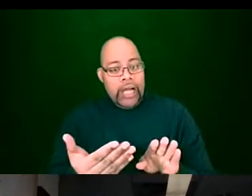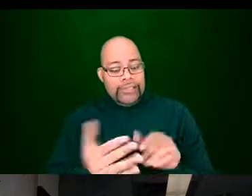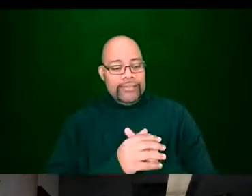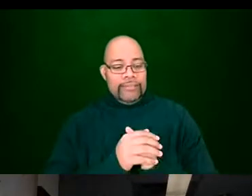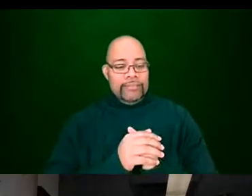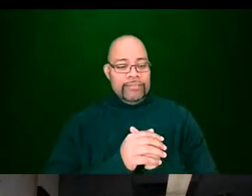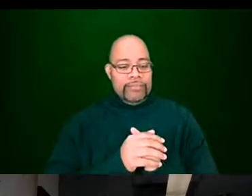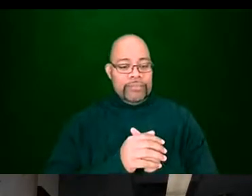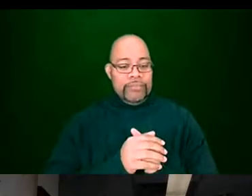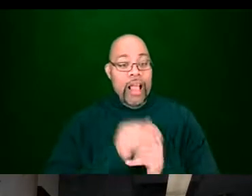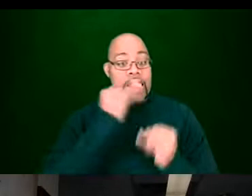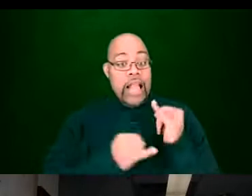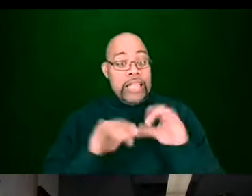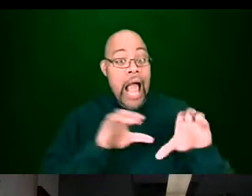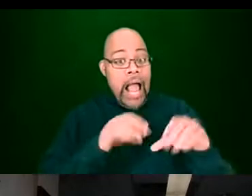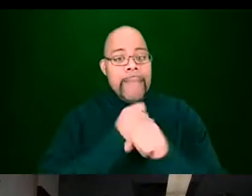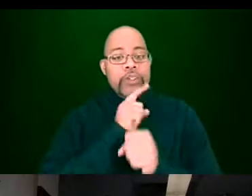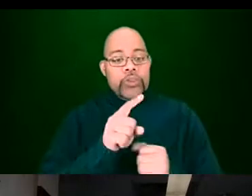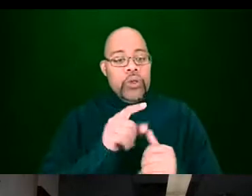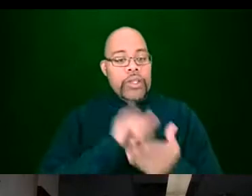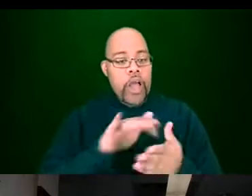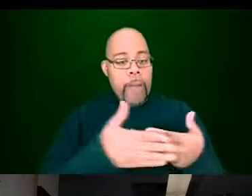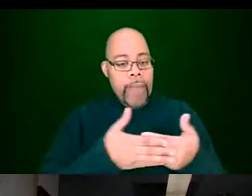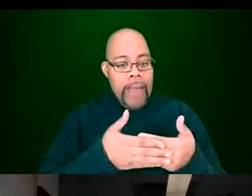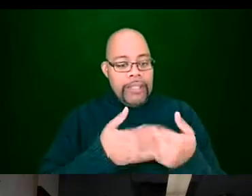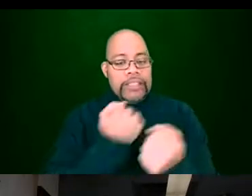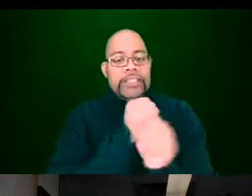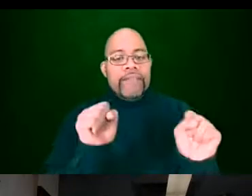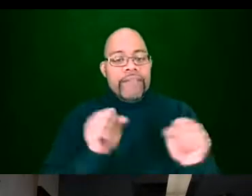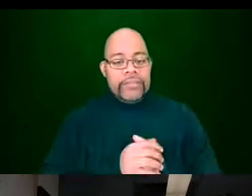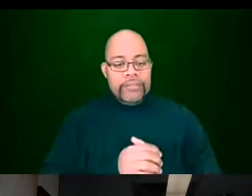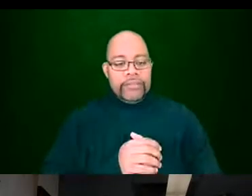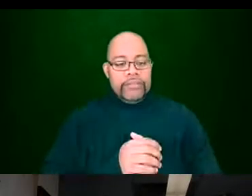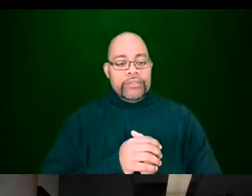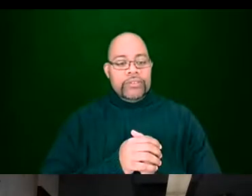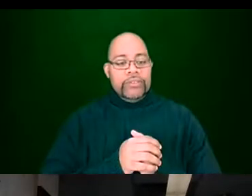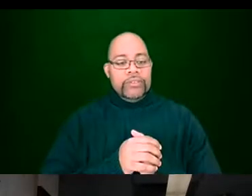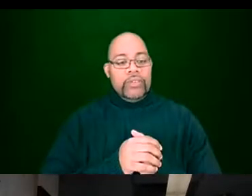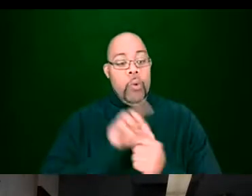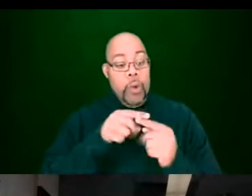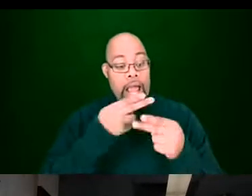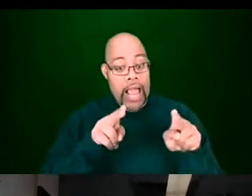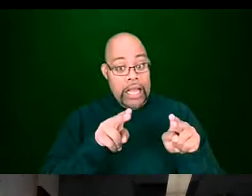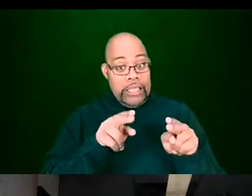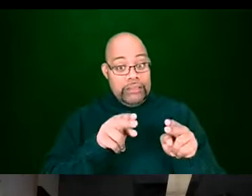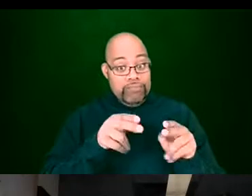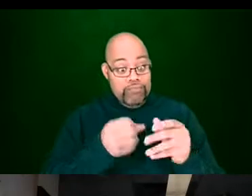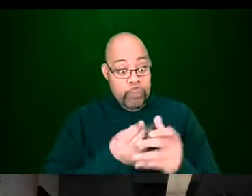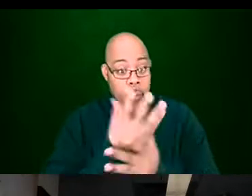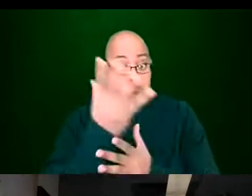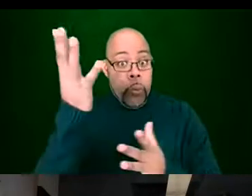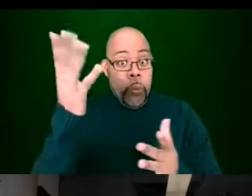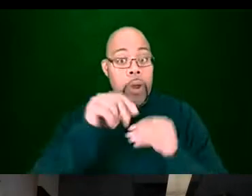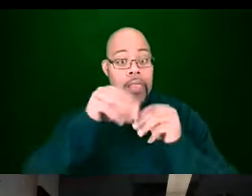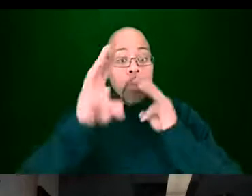dies. Her last act is to make sure that her babies are safe. And as soon as those eggs hatch, they will come out into a